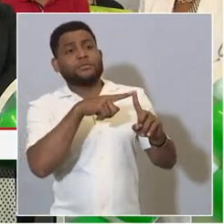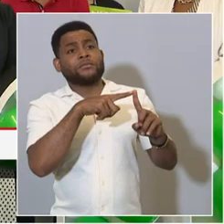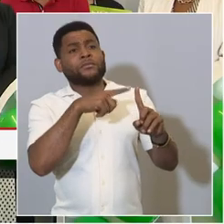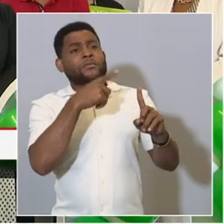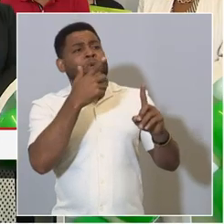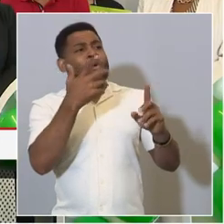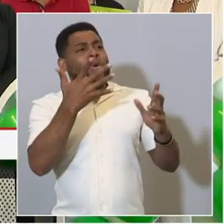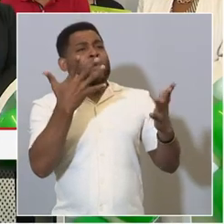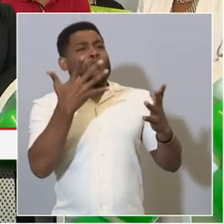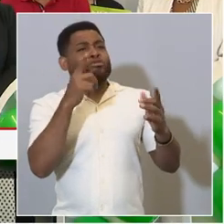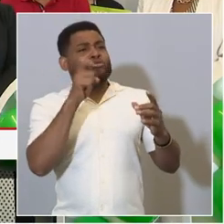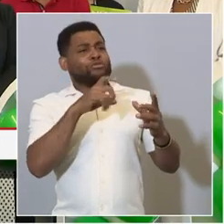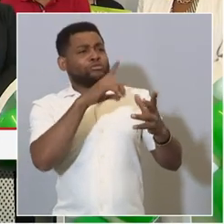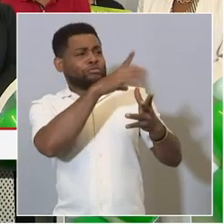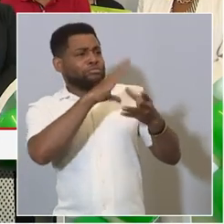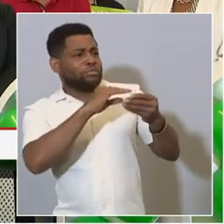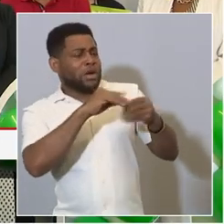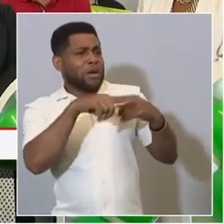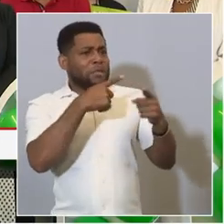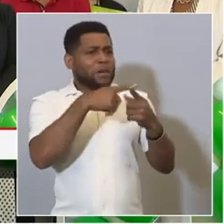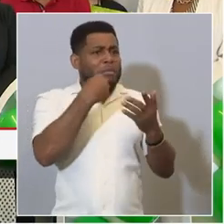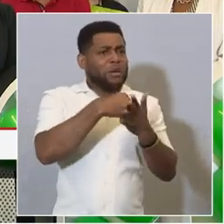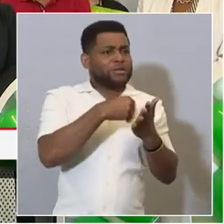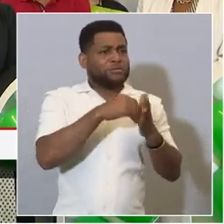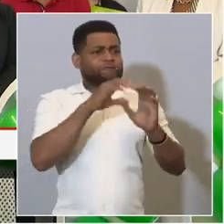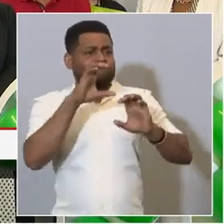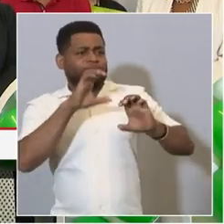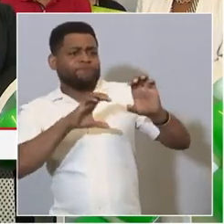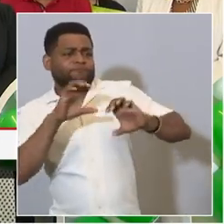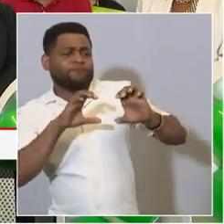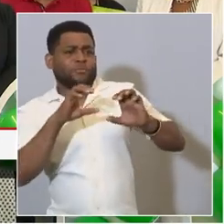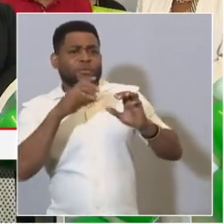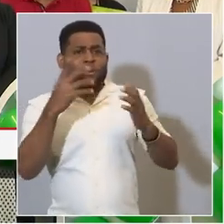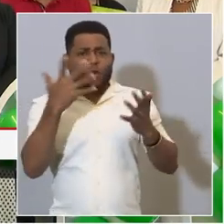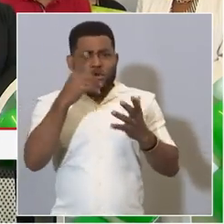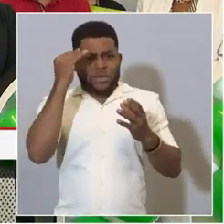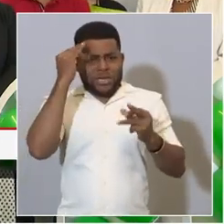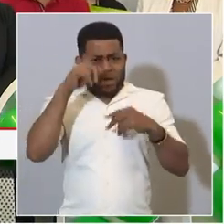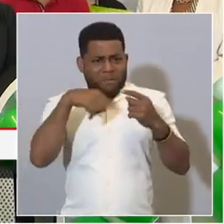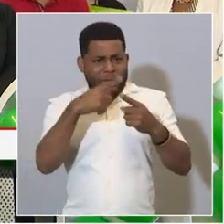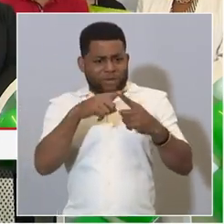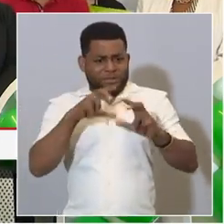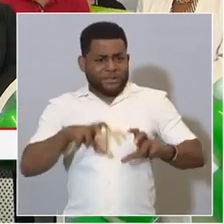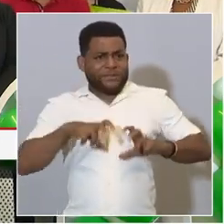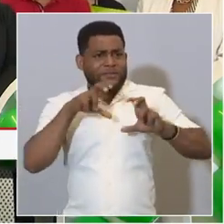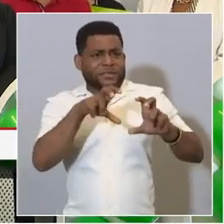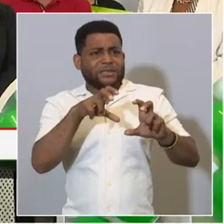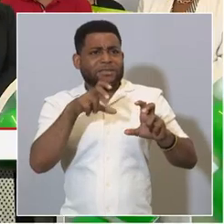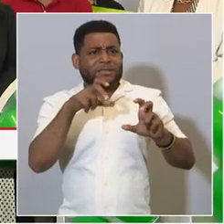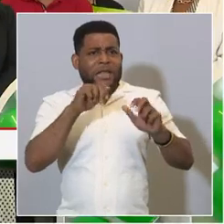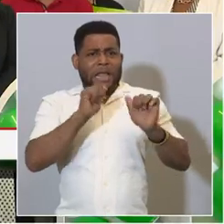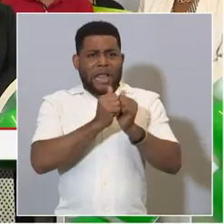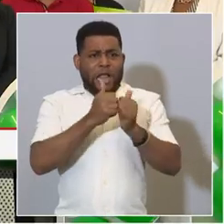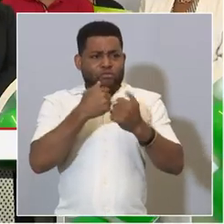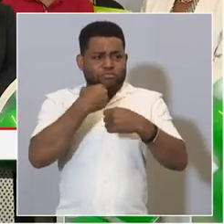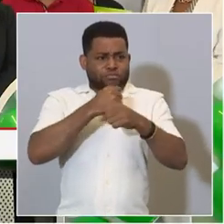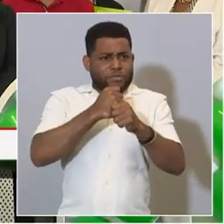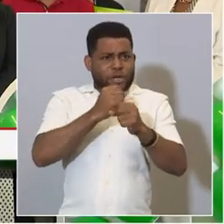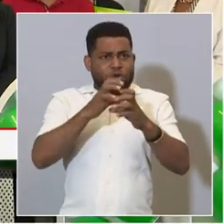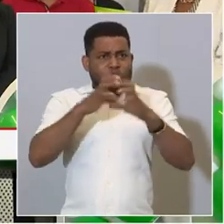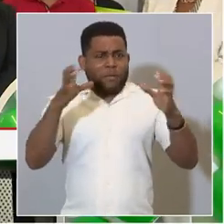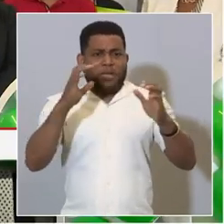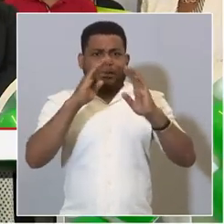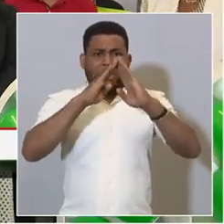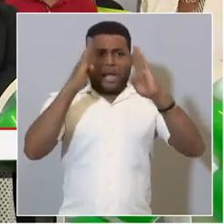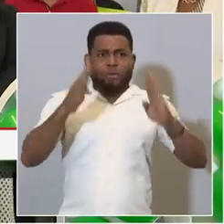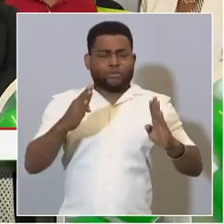production that makes us a regional leader? Like, what's worked? How has this been possible? Well, I think, and we can't downplay, and